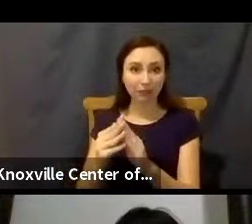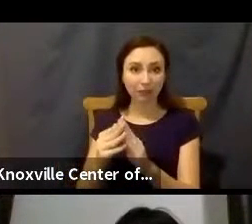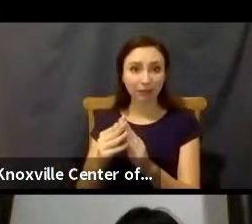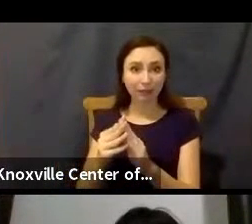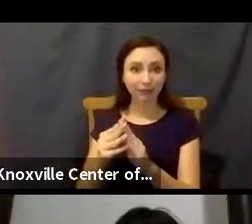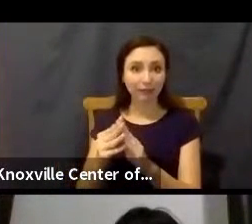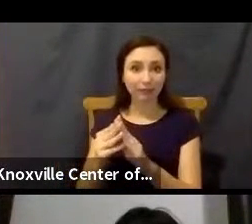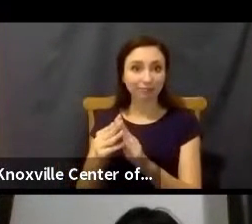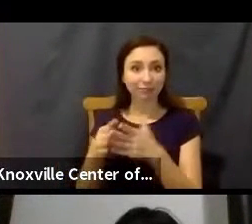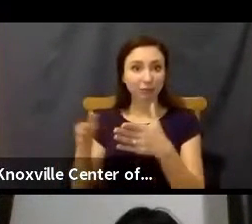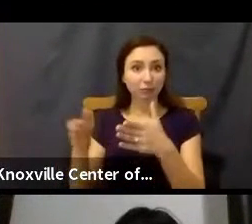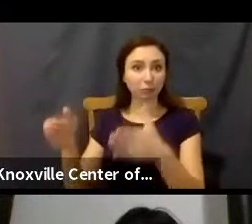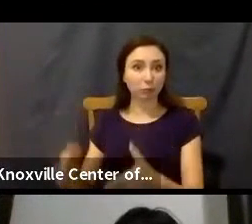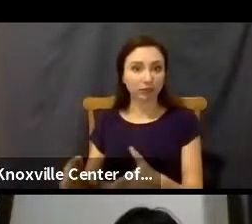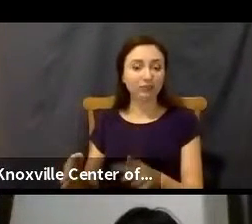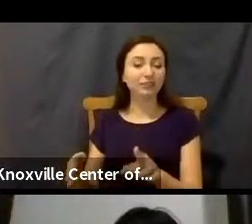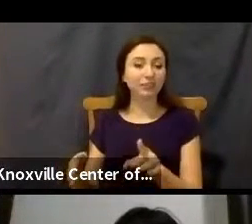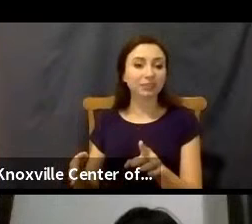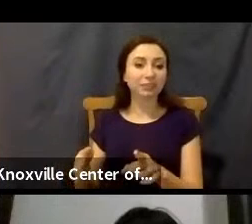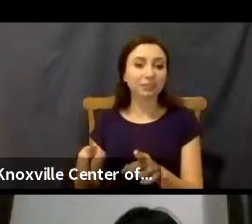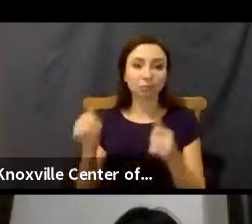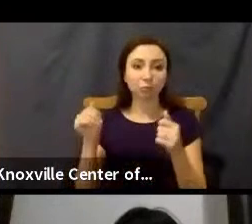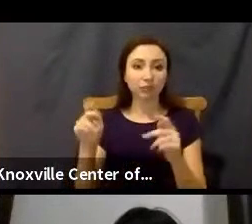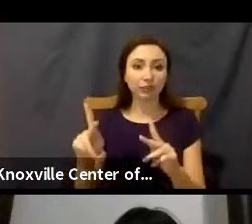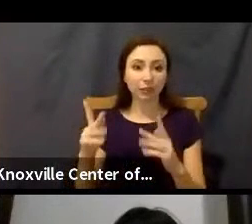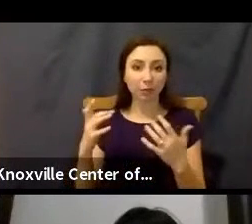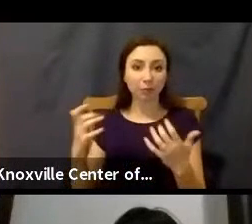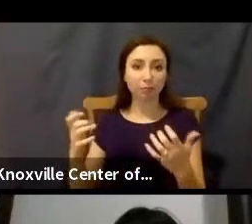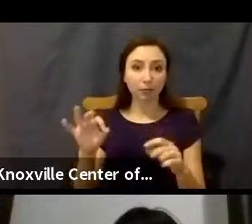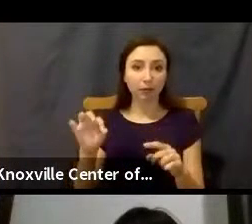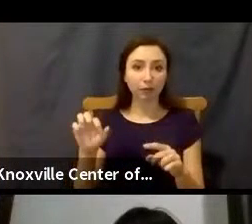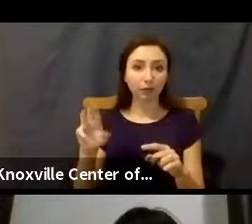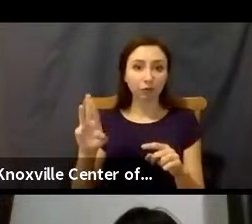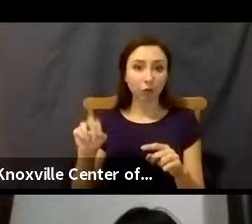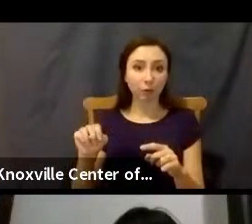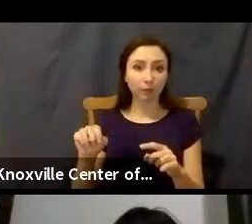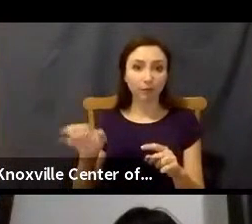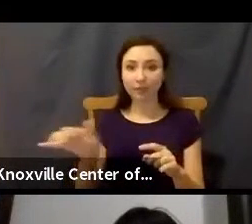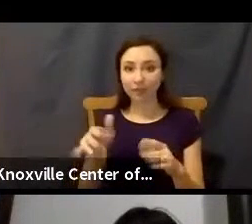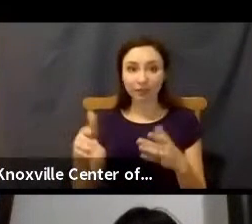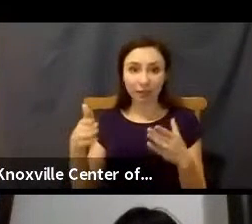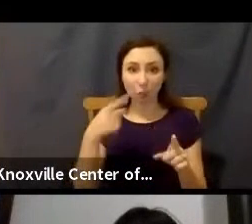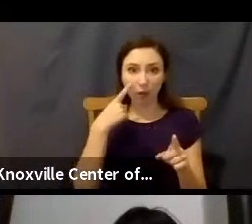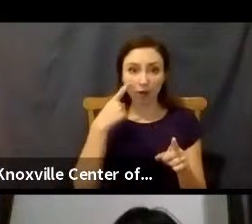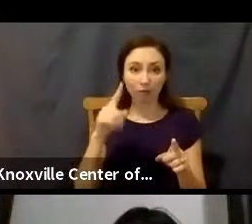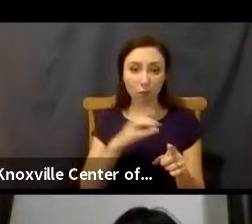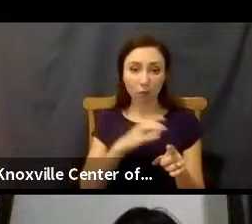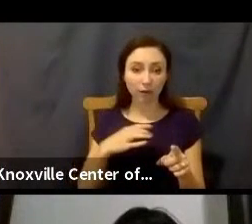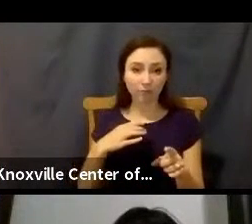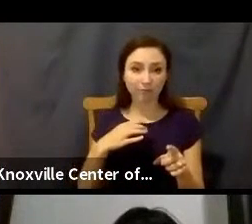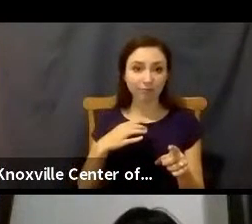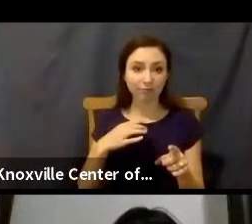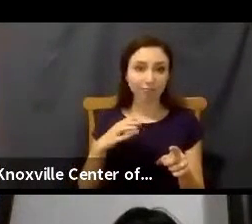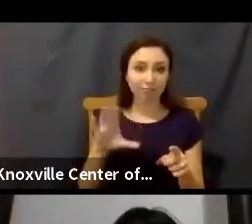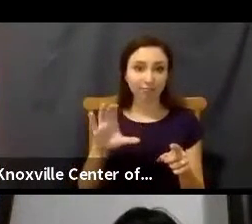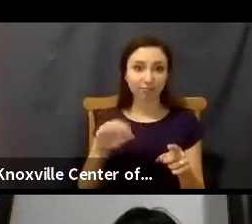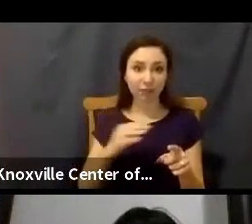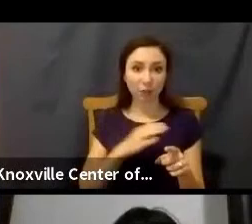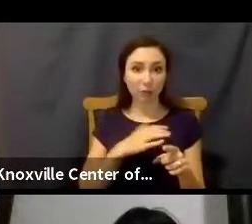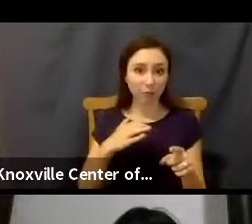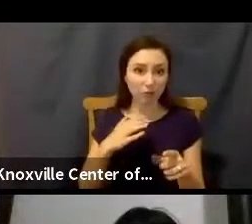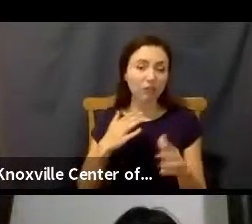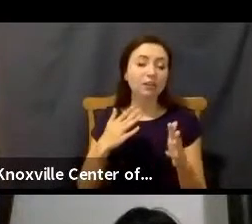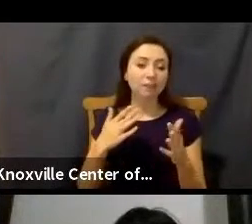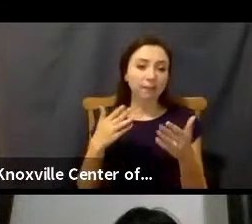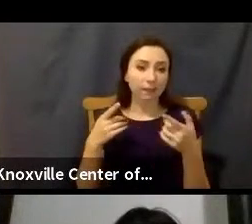would allow for a public forum in the same manner as County Commission, and that during public forum,